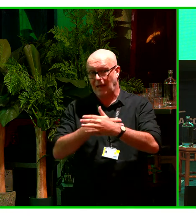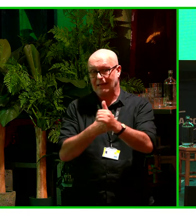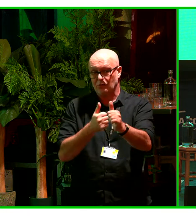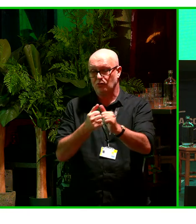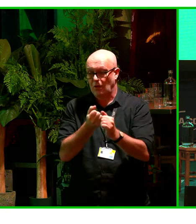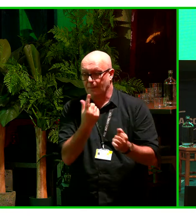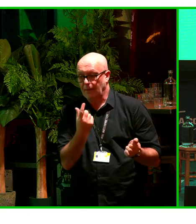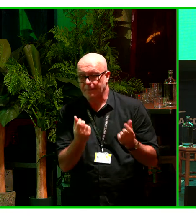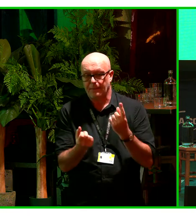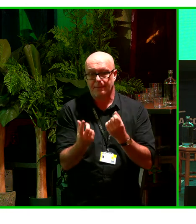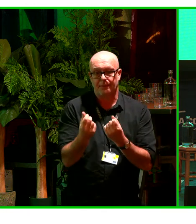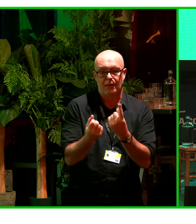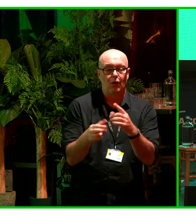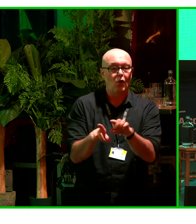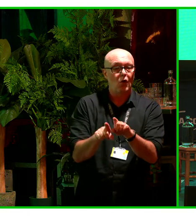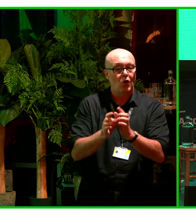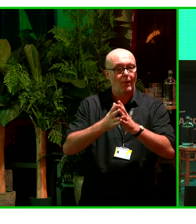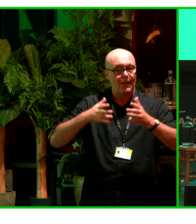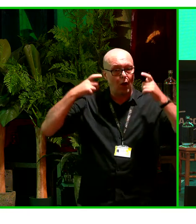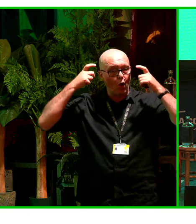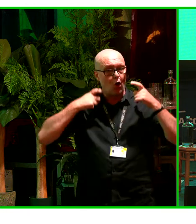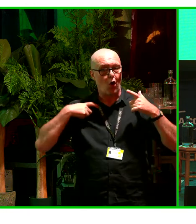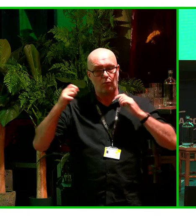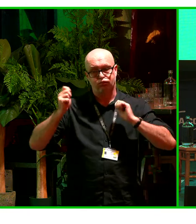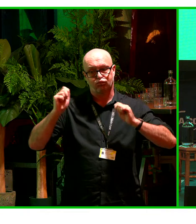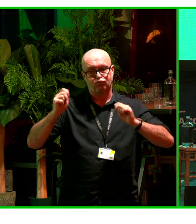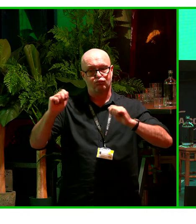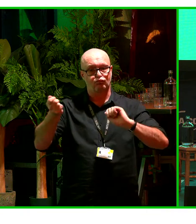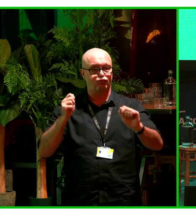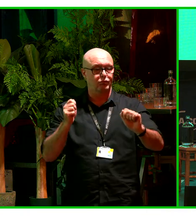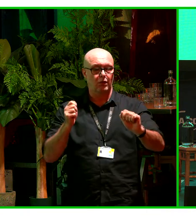are significant legislative things coming through, whether you're